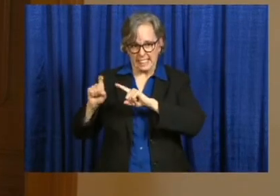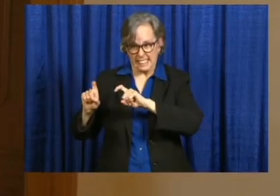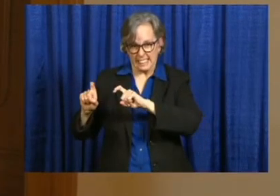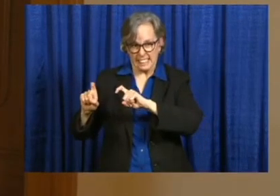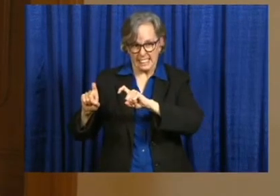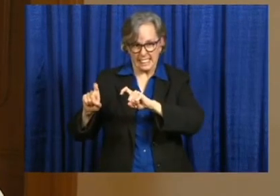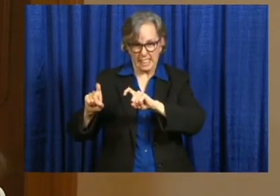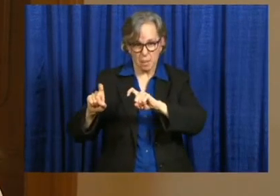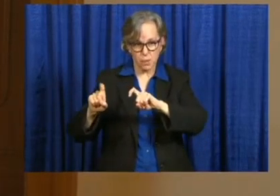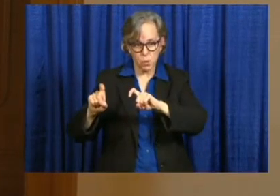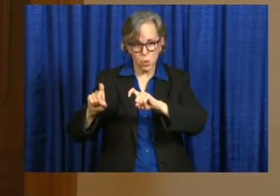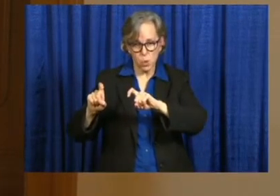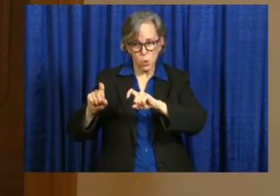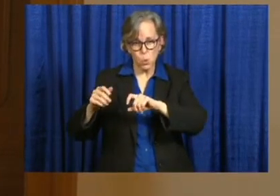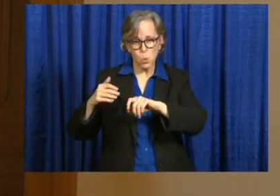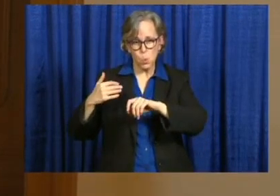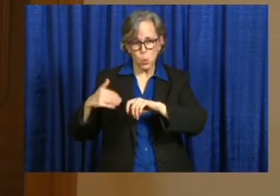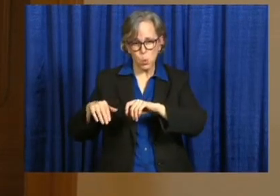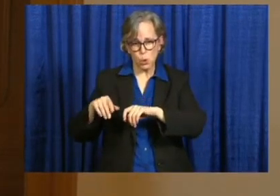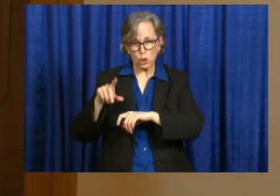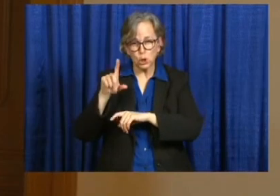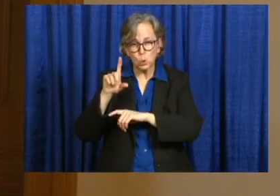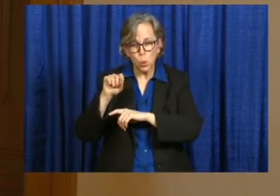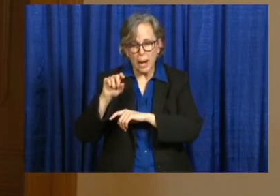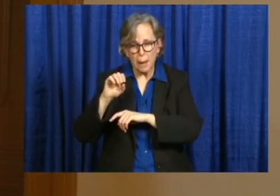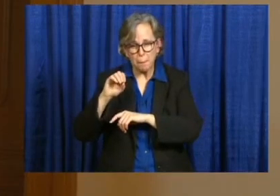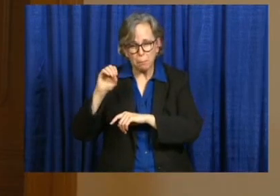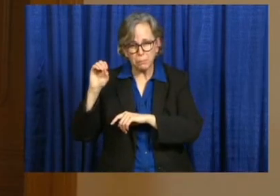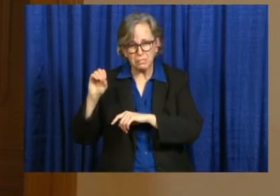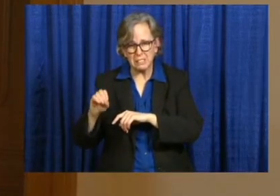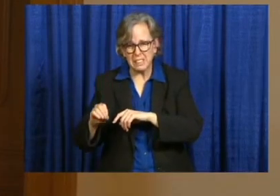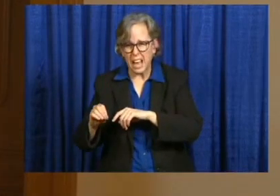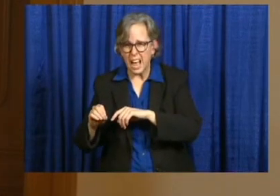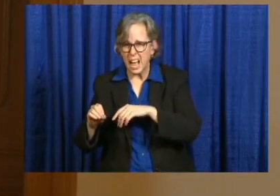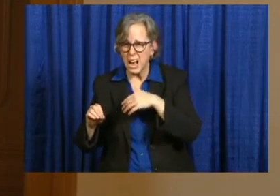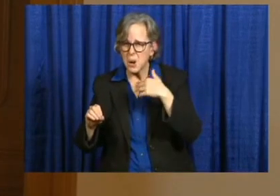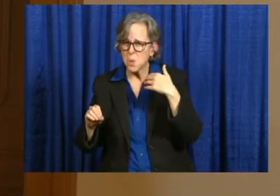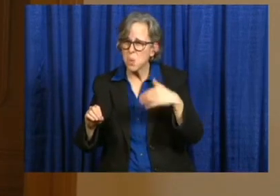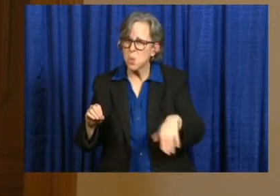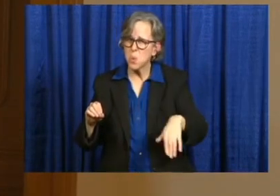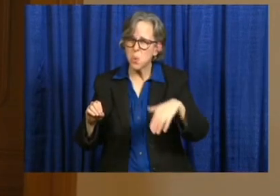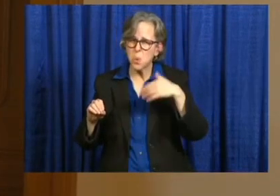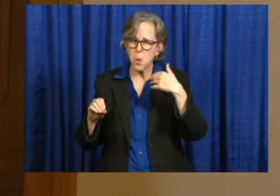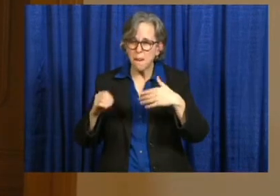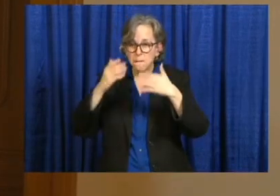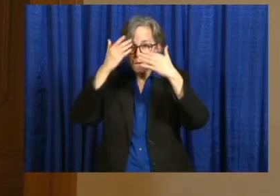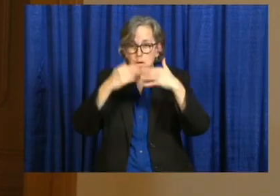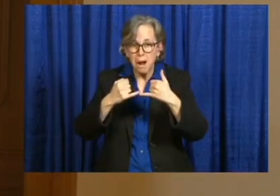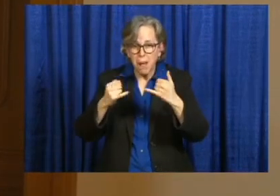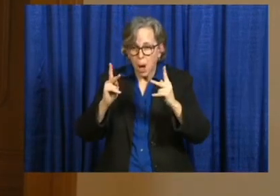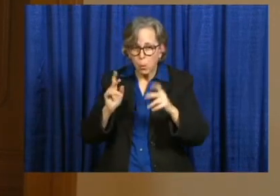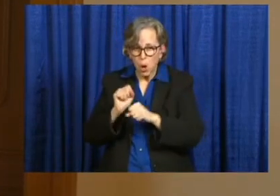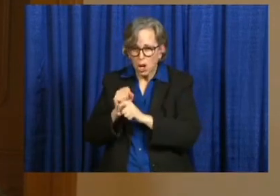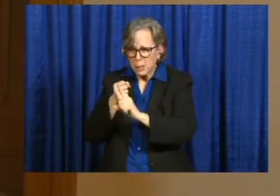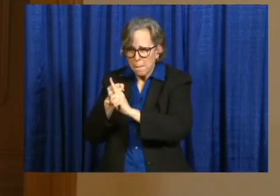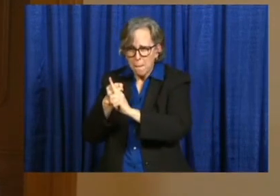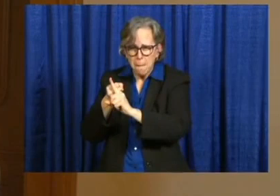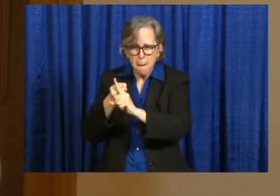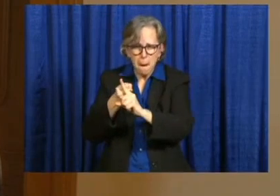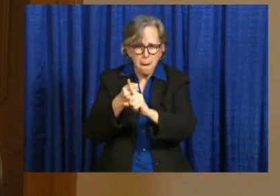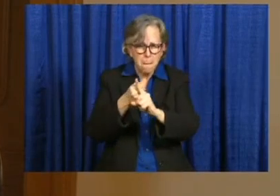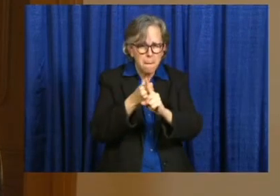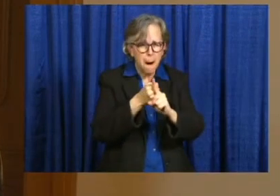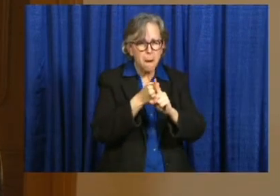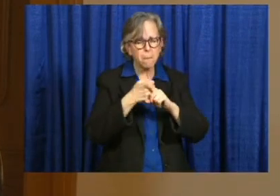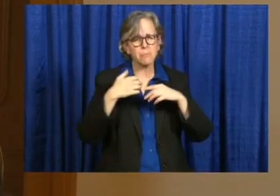we're seeing 20% of those cases being involving a frontline healthcare worker or responder. Next